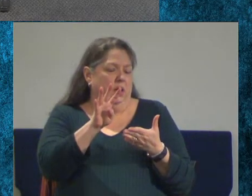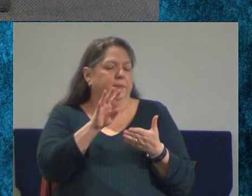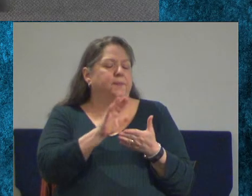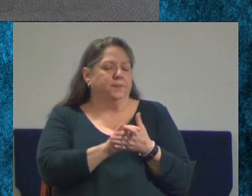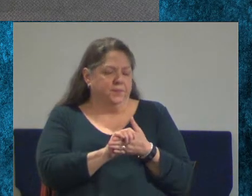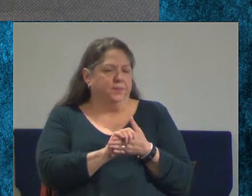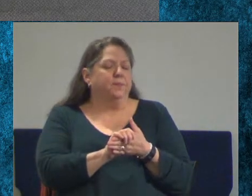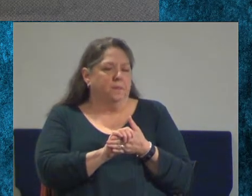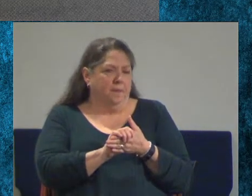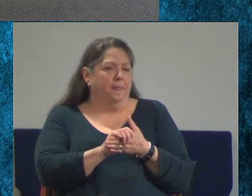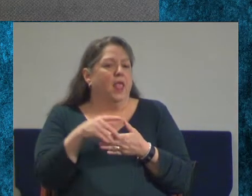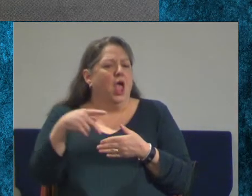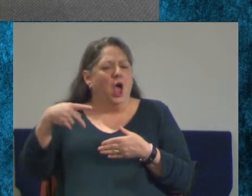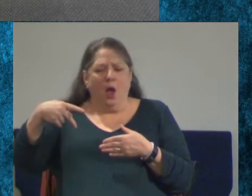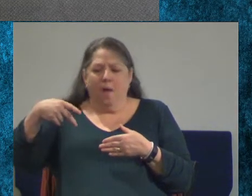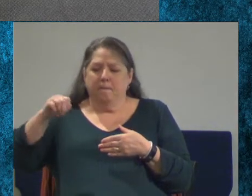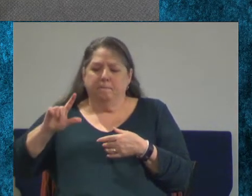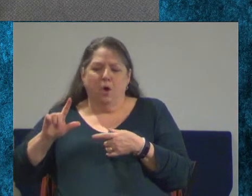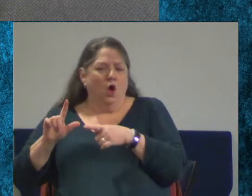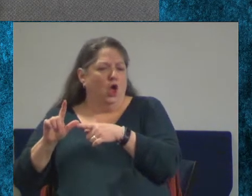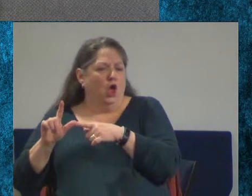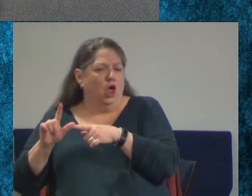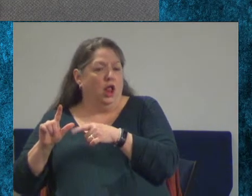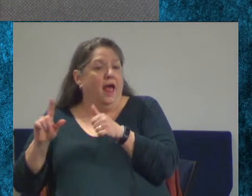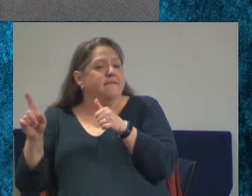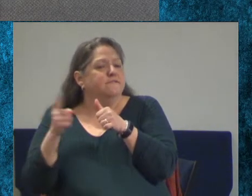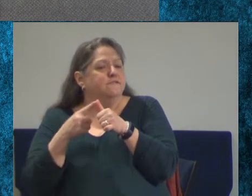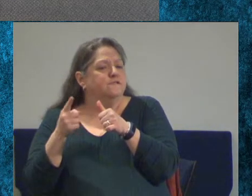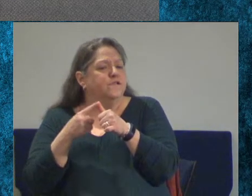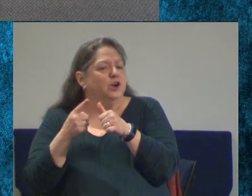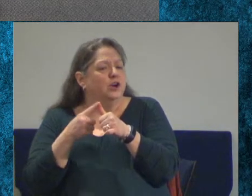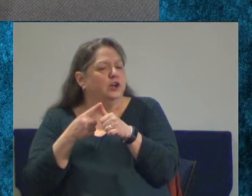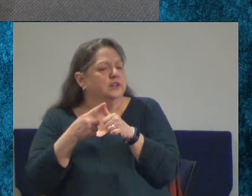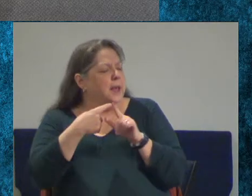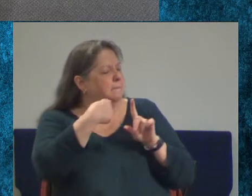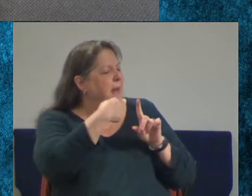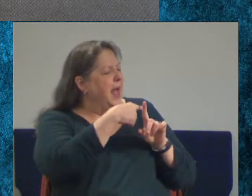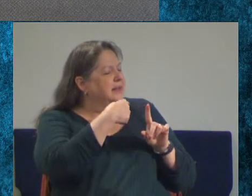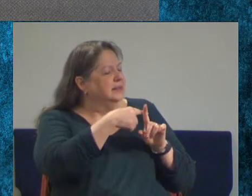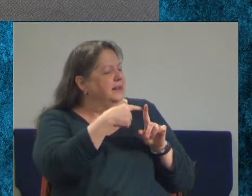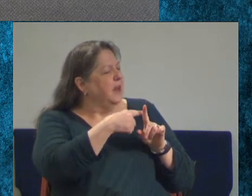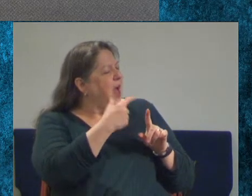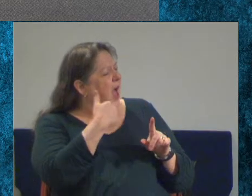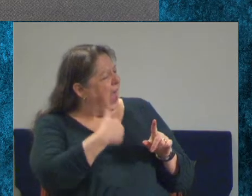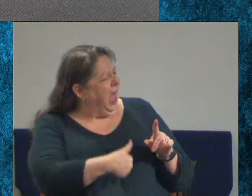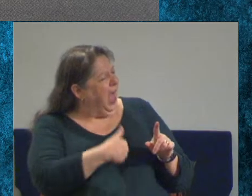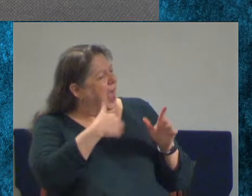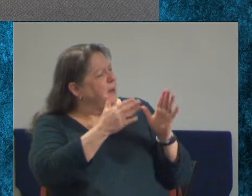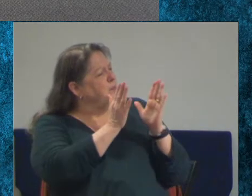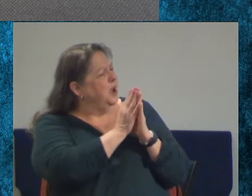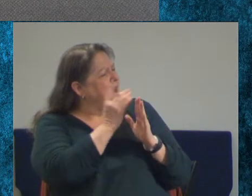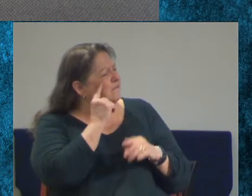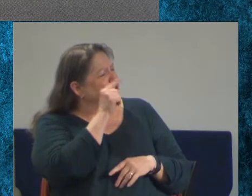is he assures Philemon. He says to him, I pray for you.